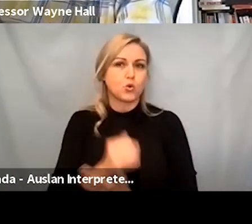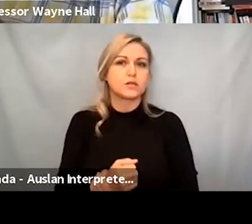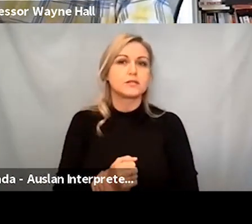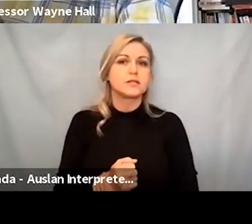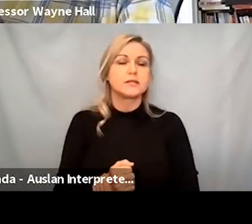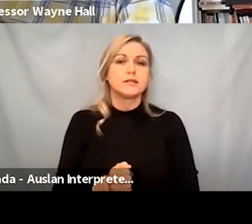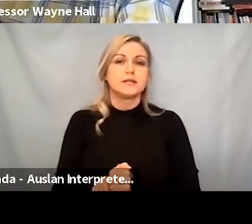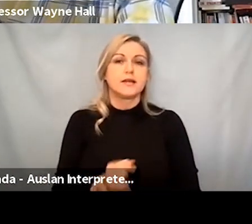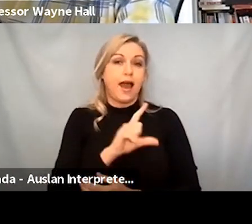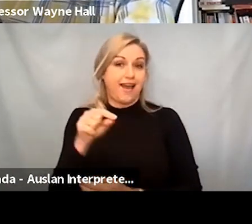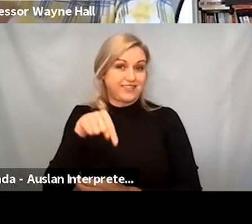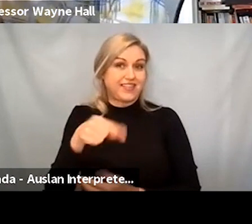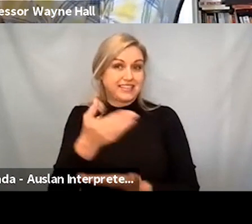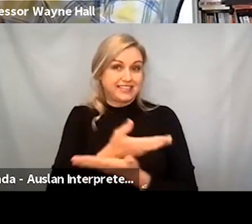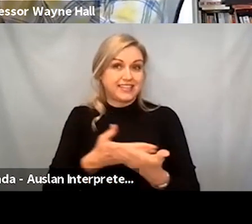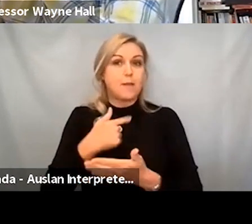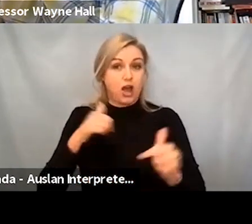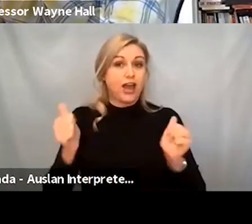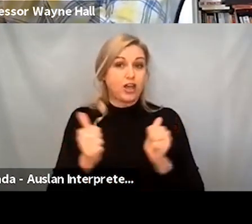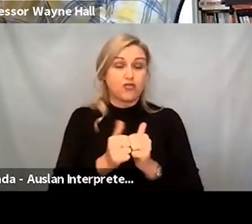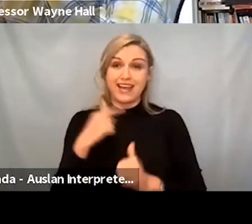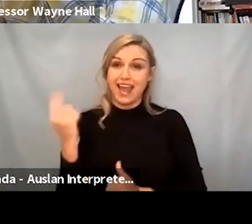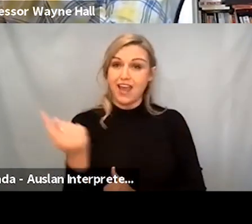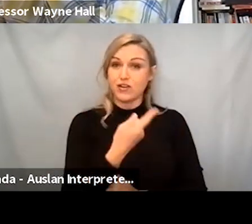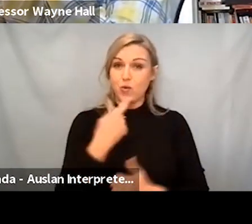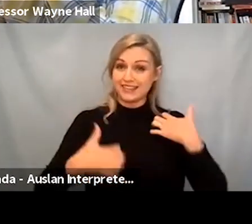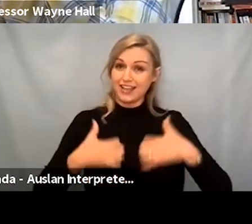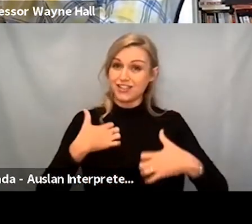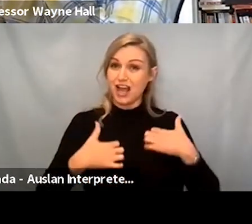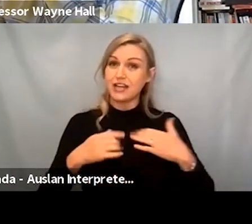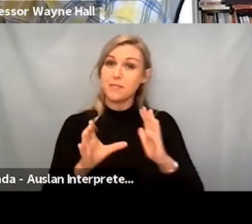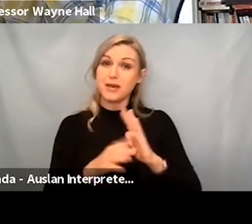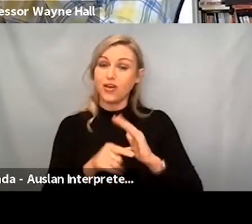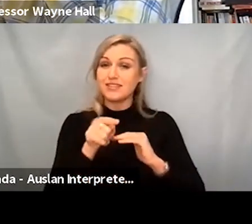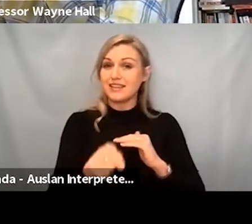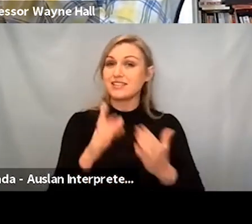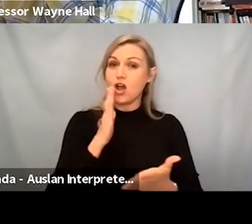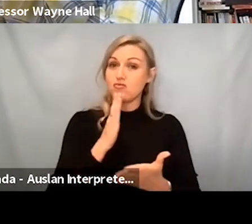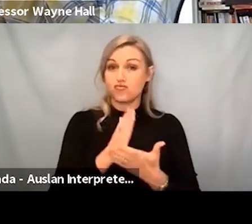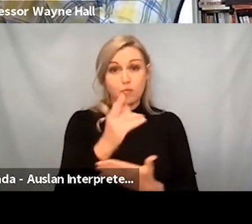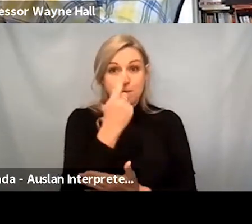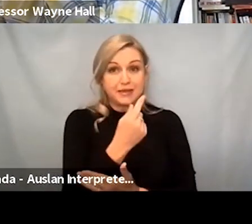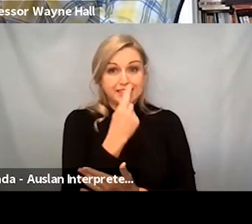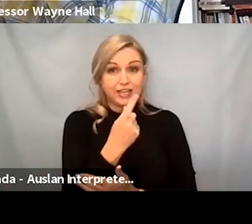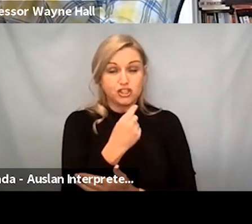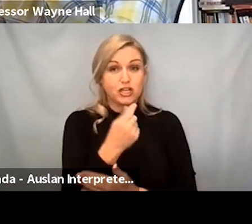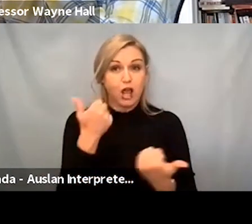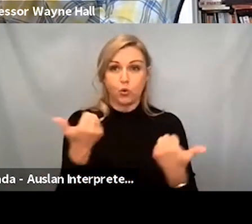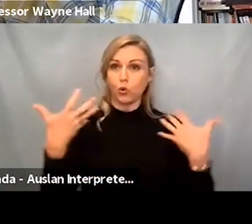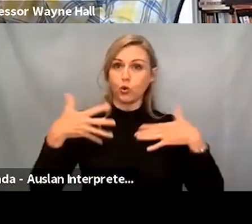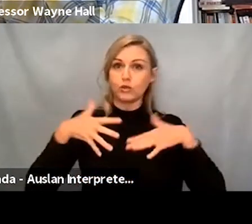But just to say, I agree. Everyone's excited because this is potentially a real synergy